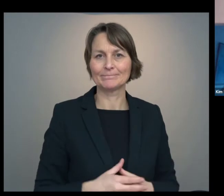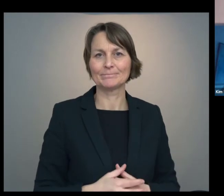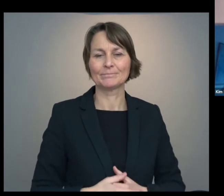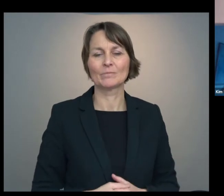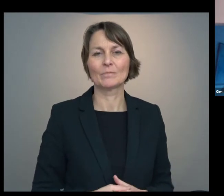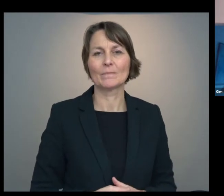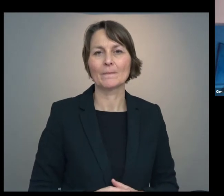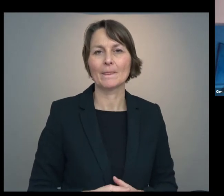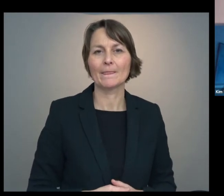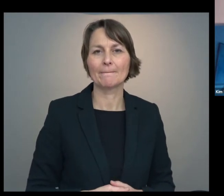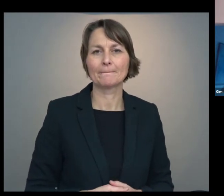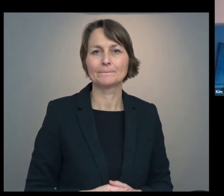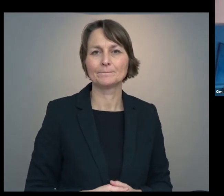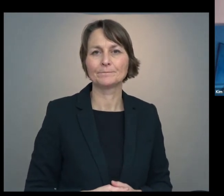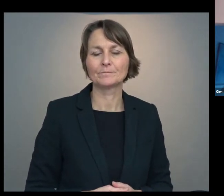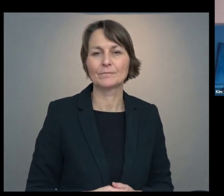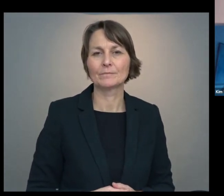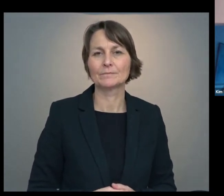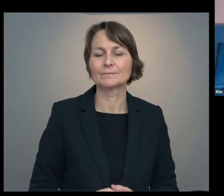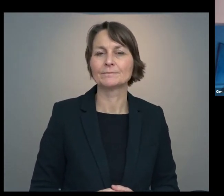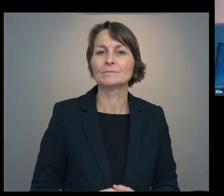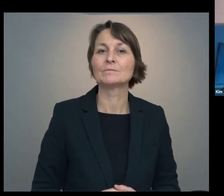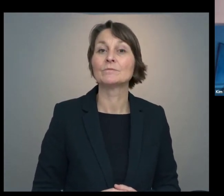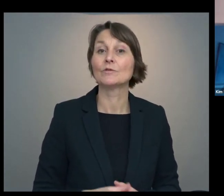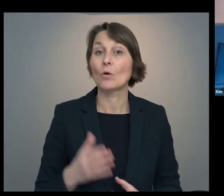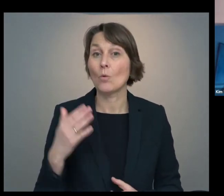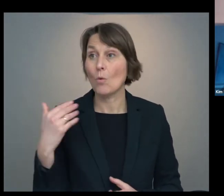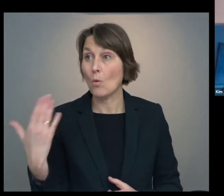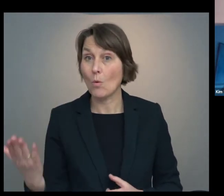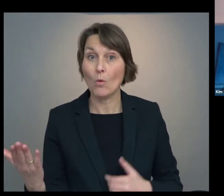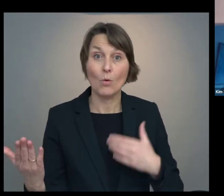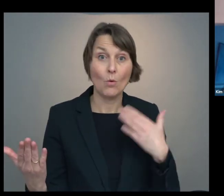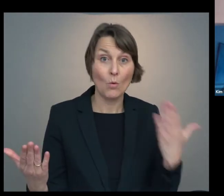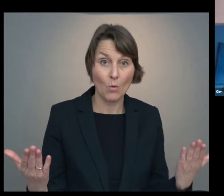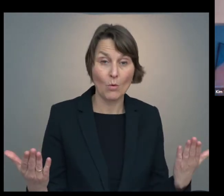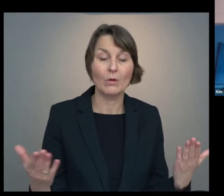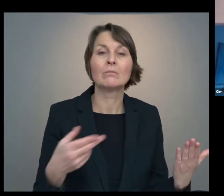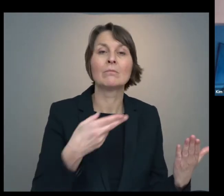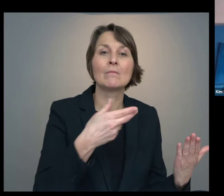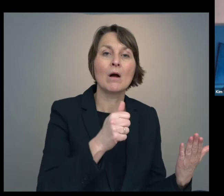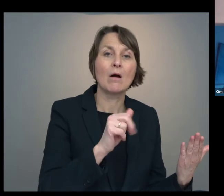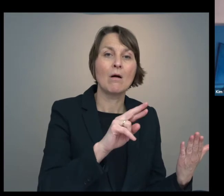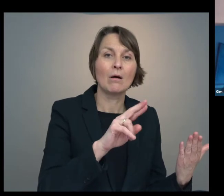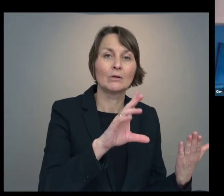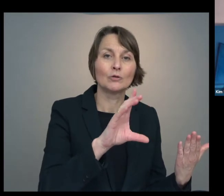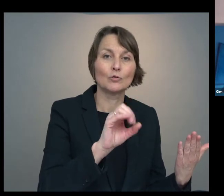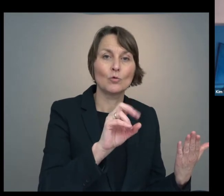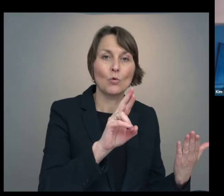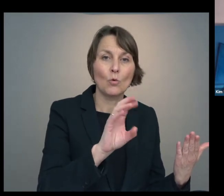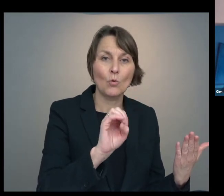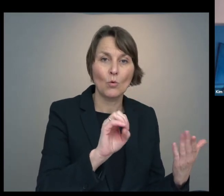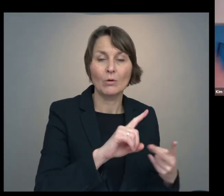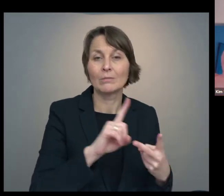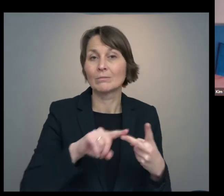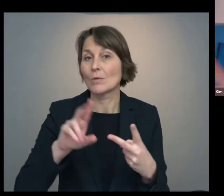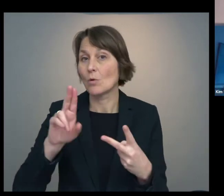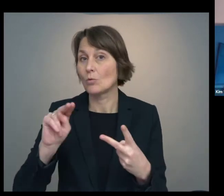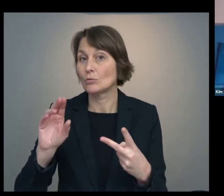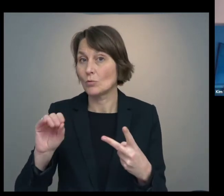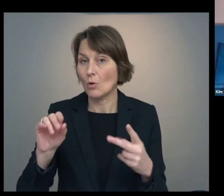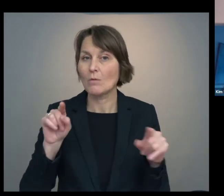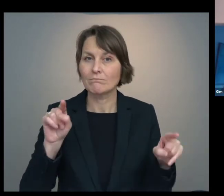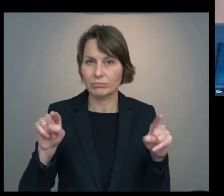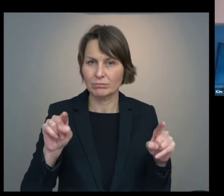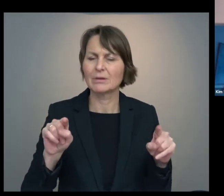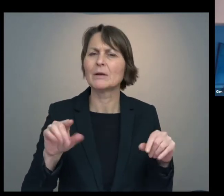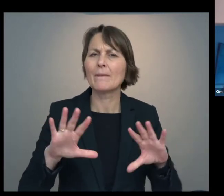So the whole point of hardcore and Uno is to